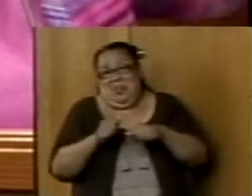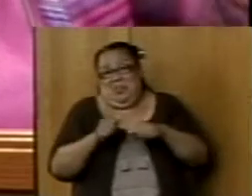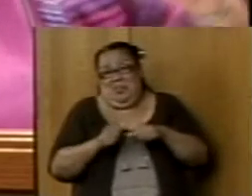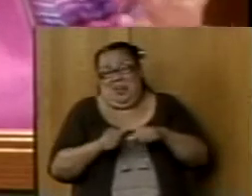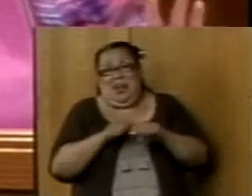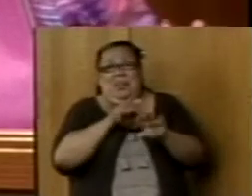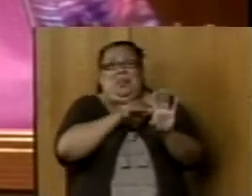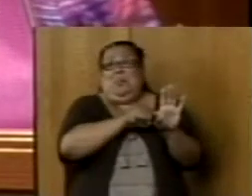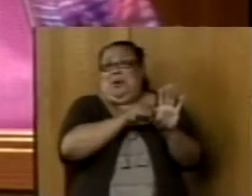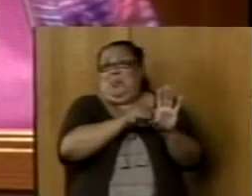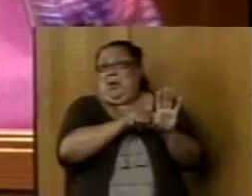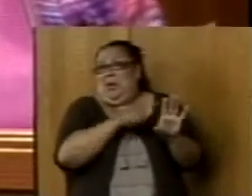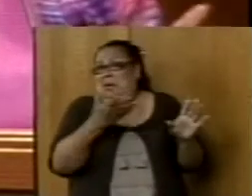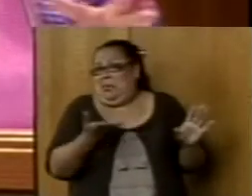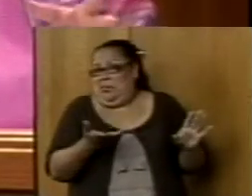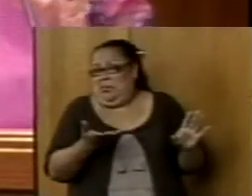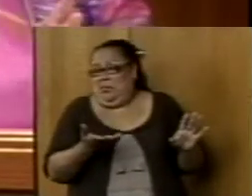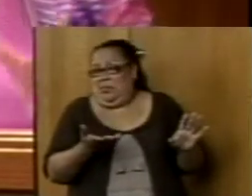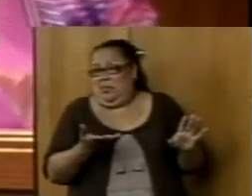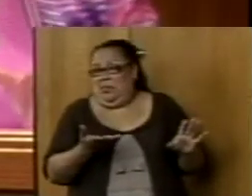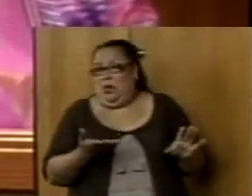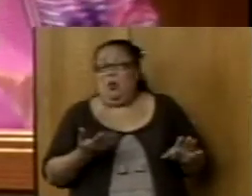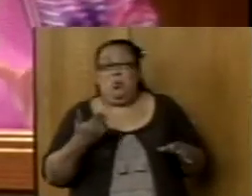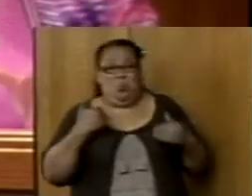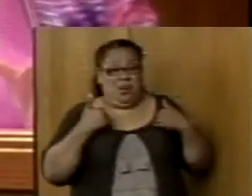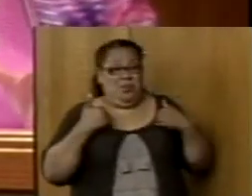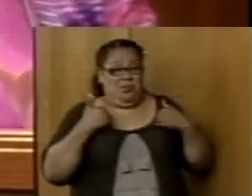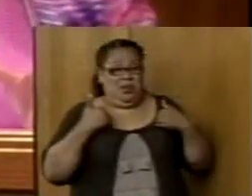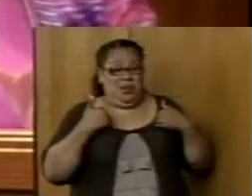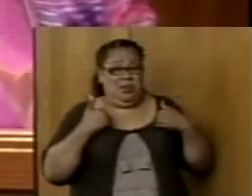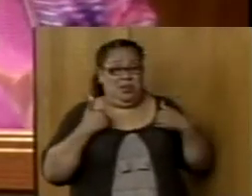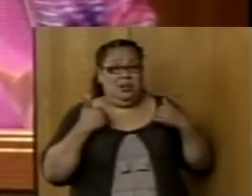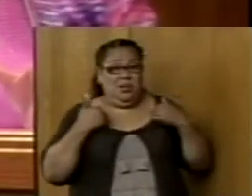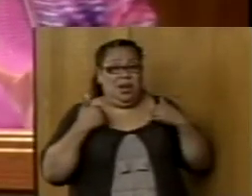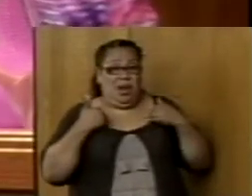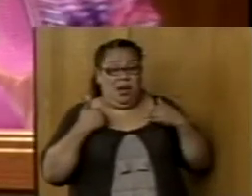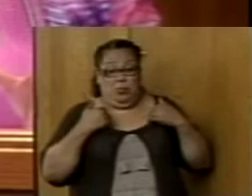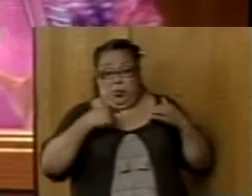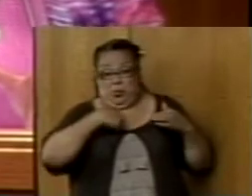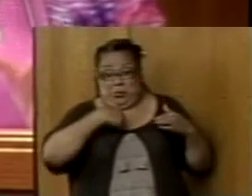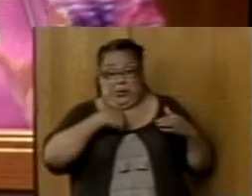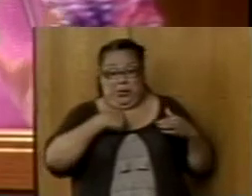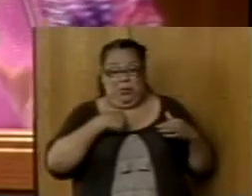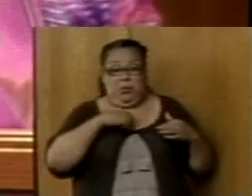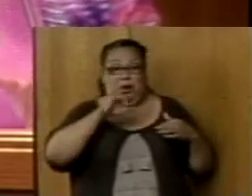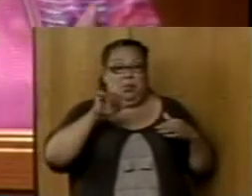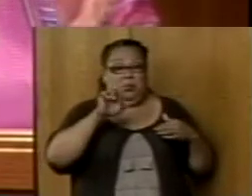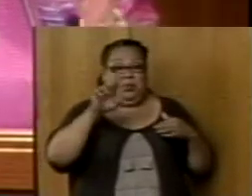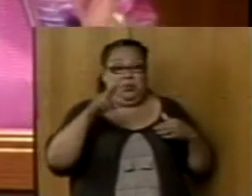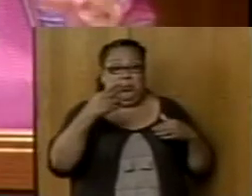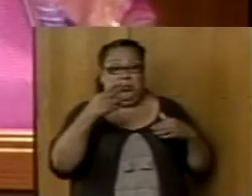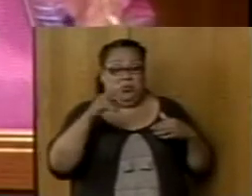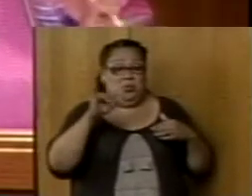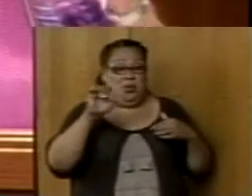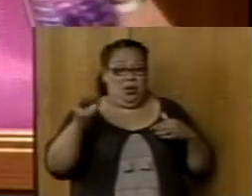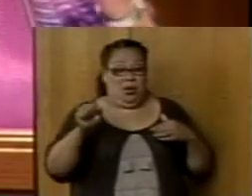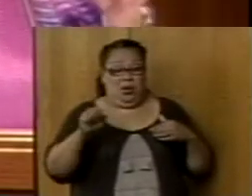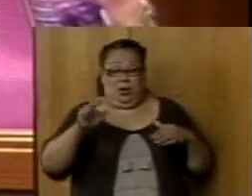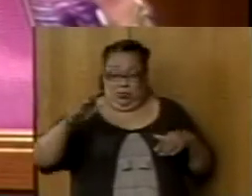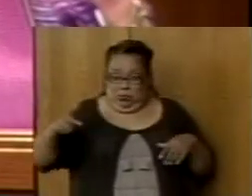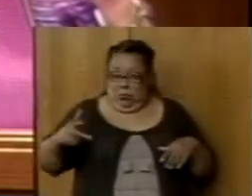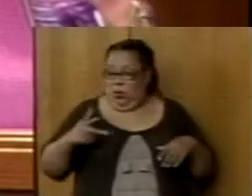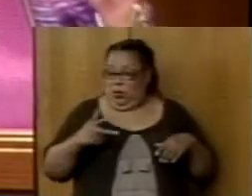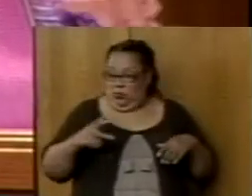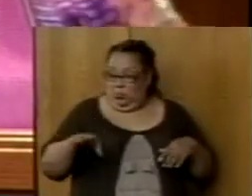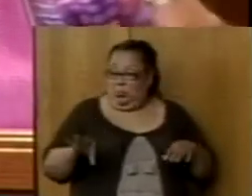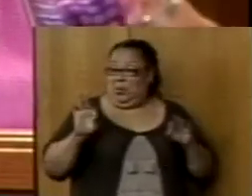my hands. Here's my point. We've had bus drivers, because it happened to me when I was in junior high. We've had bus drivers that pull up to pick up